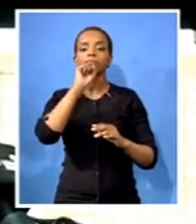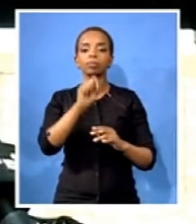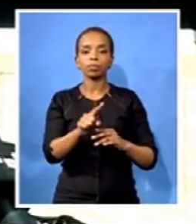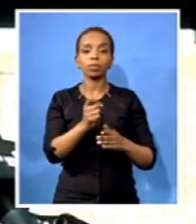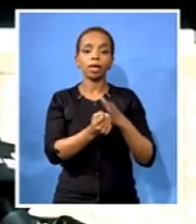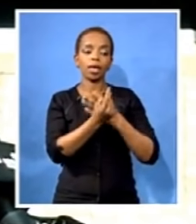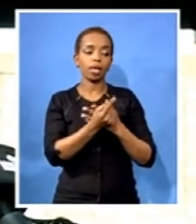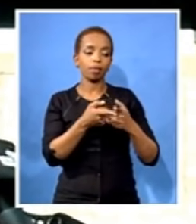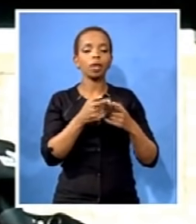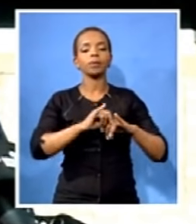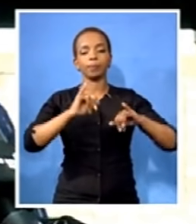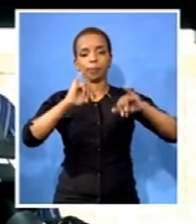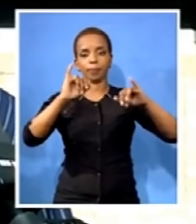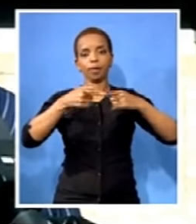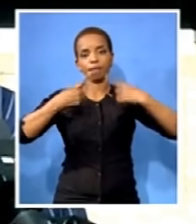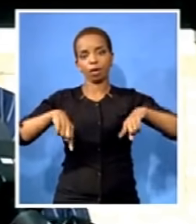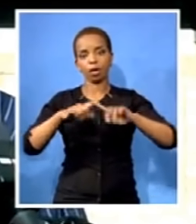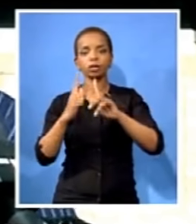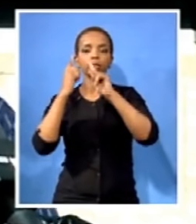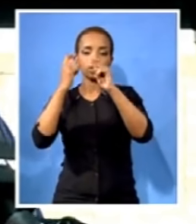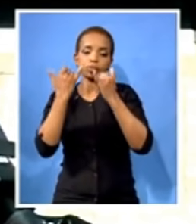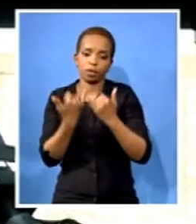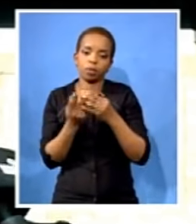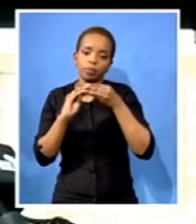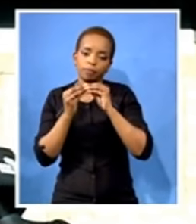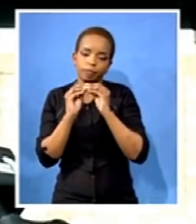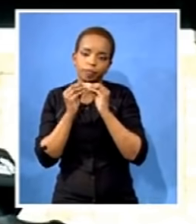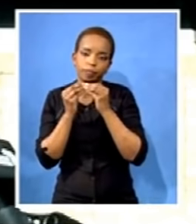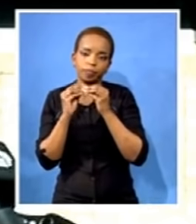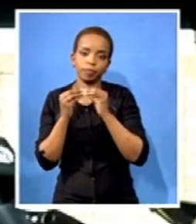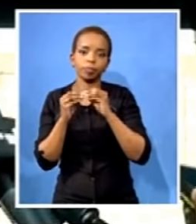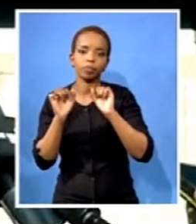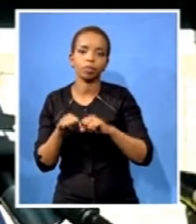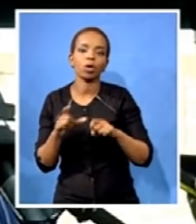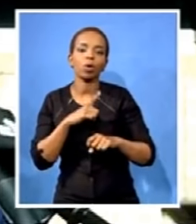are sorting it out because we can't just sort it out